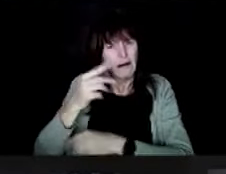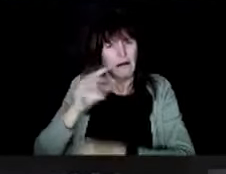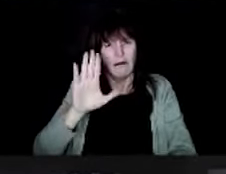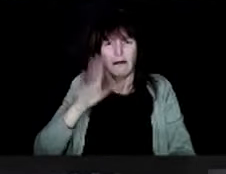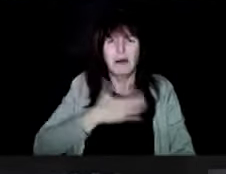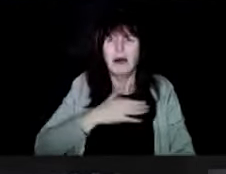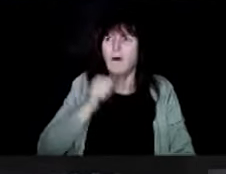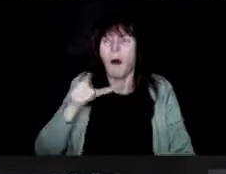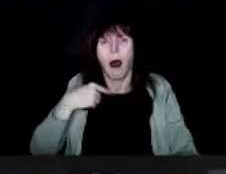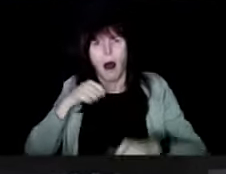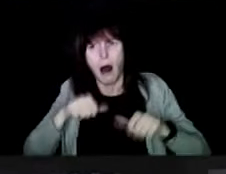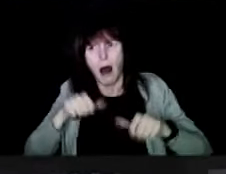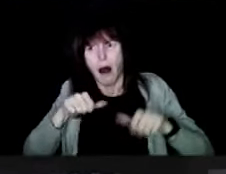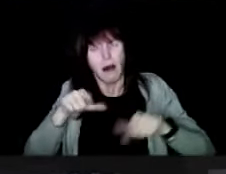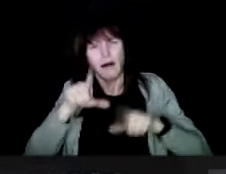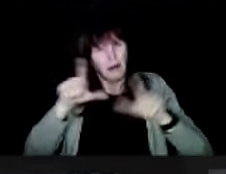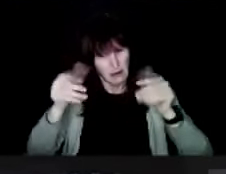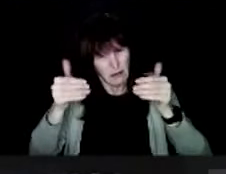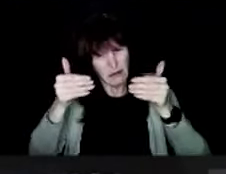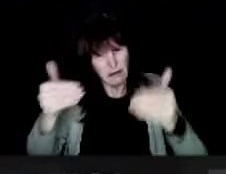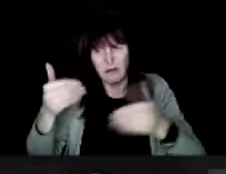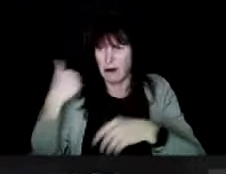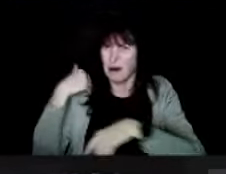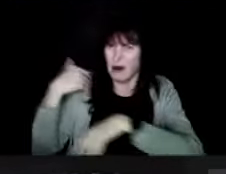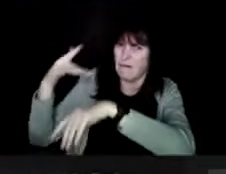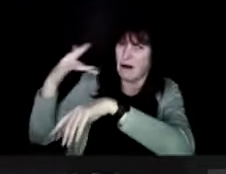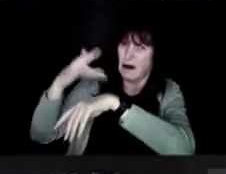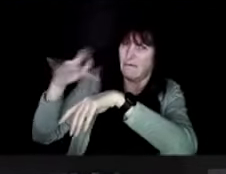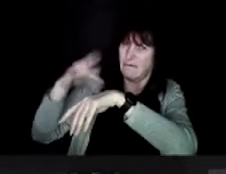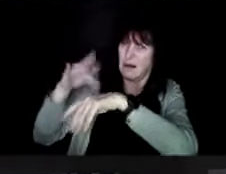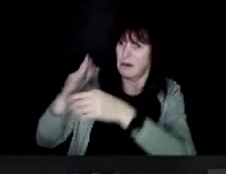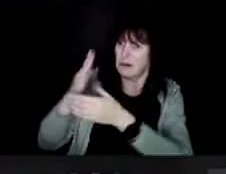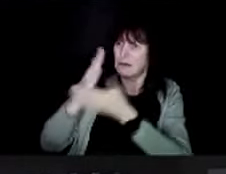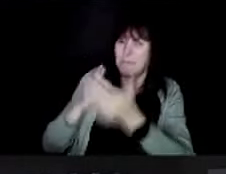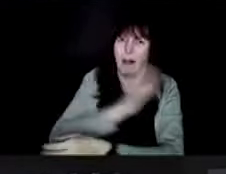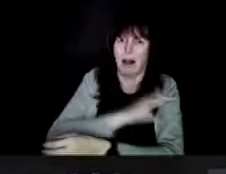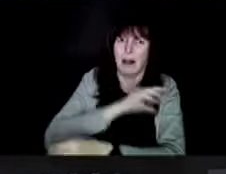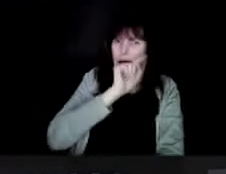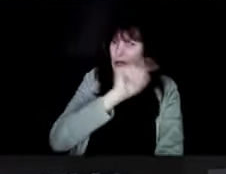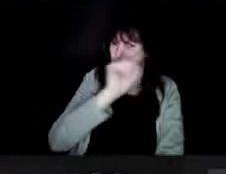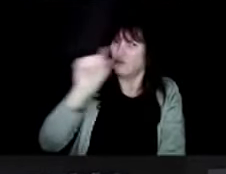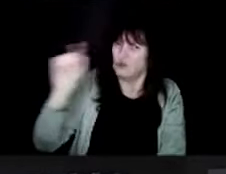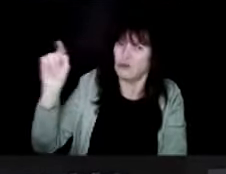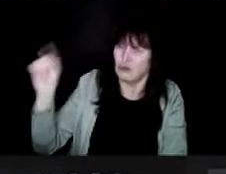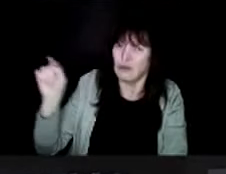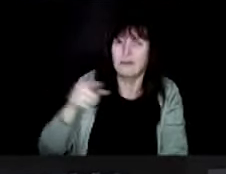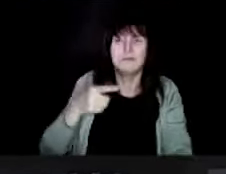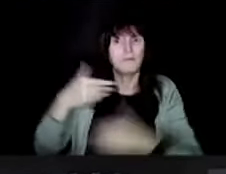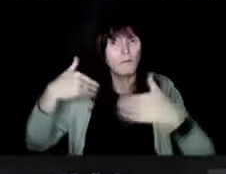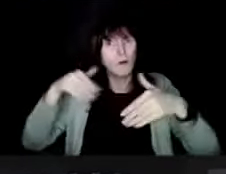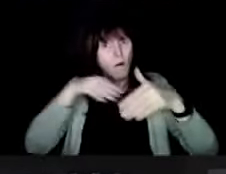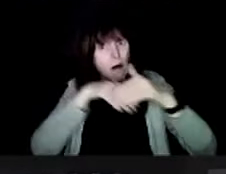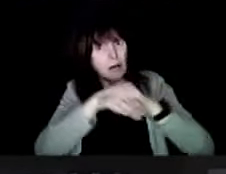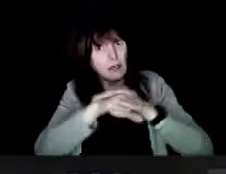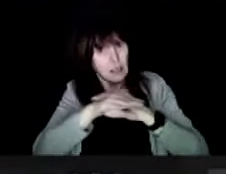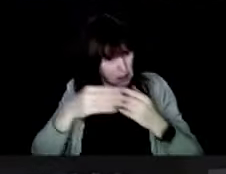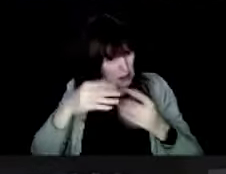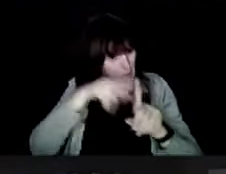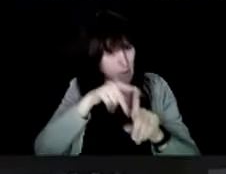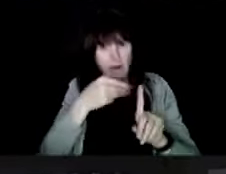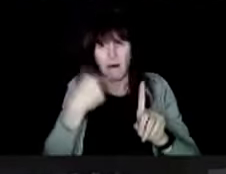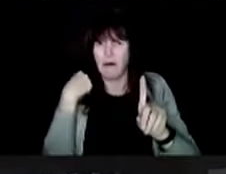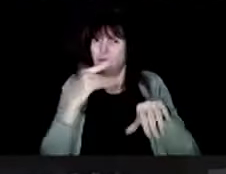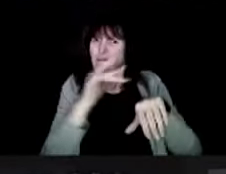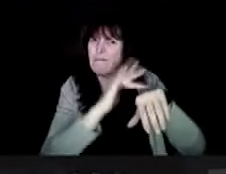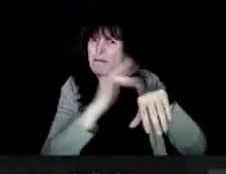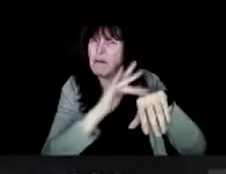seats in some of our vaccination clinics. More and more walk-in appointments are being made available, and we have capacity should you